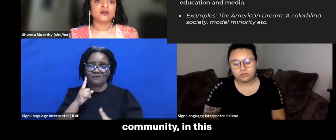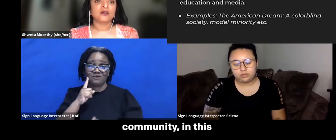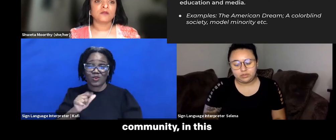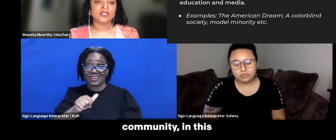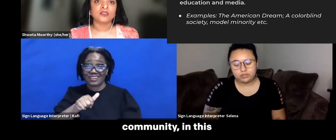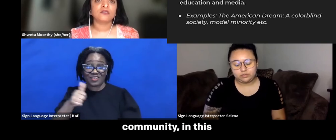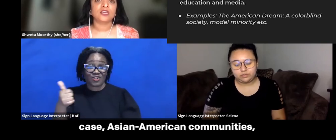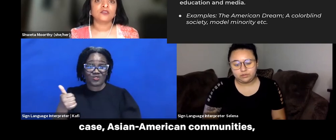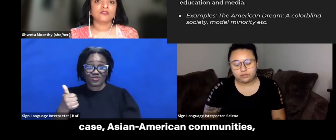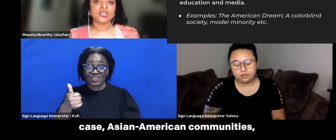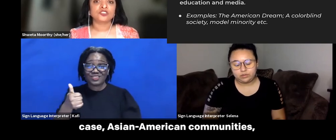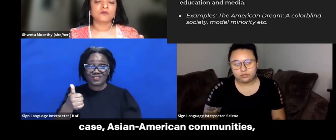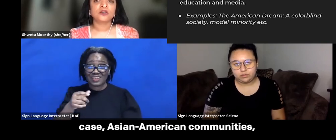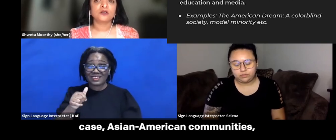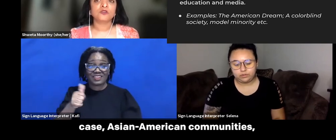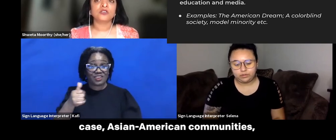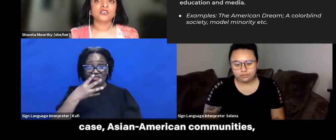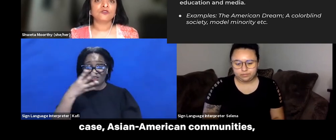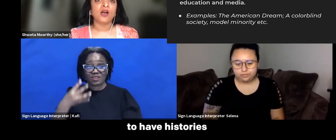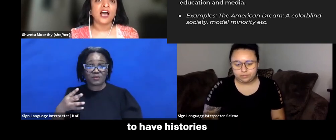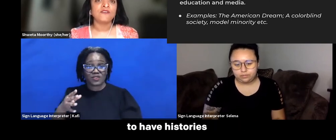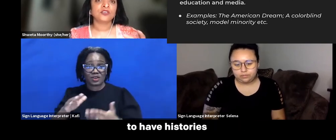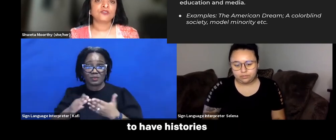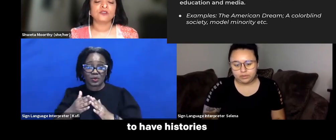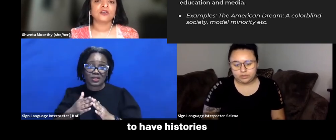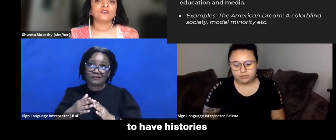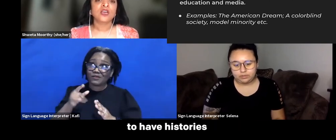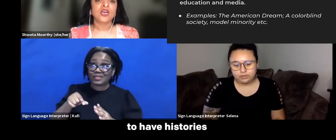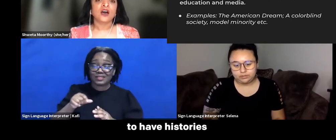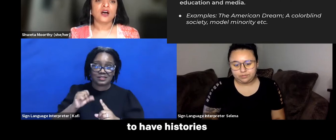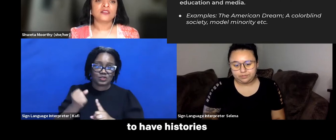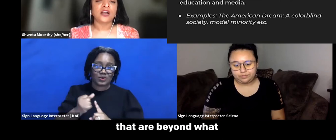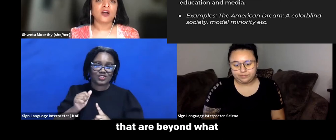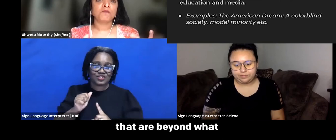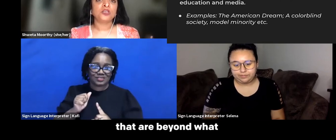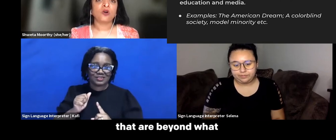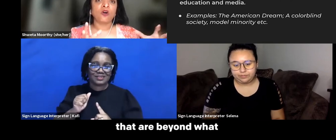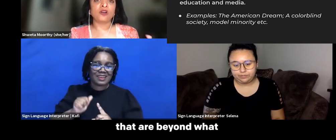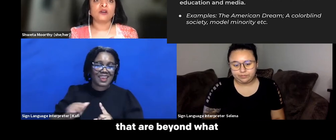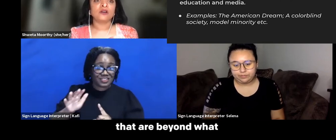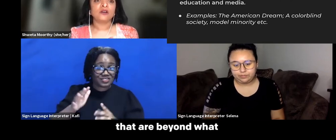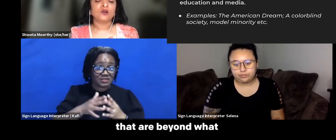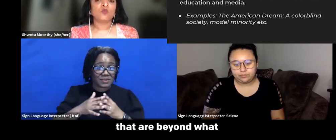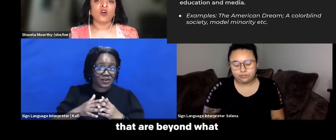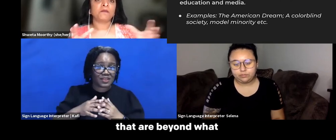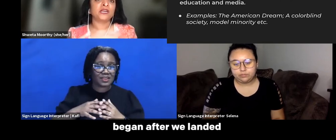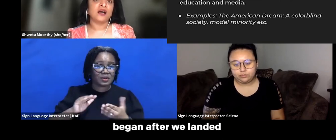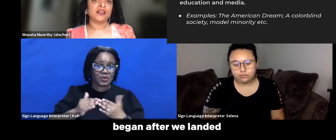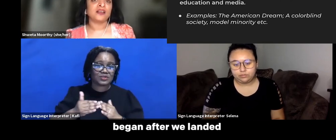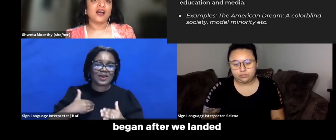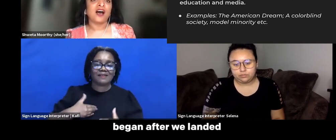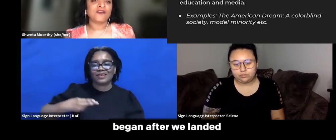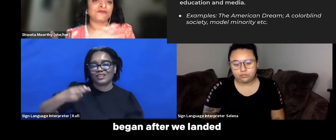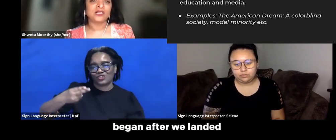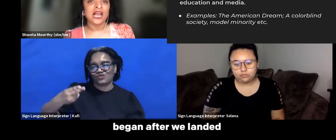community, in this case, Asian American communities, to have histories that are beyond what